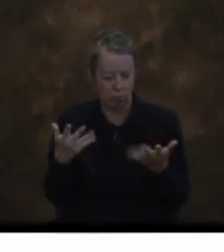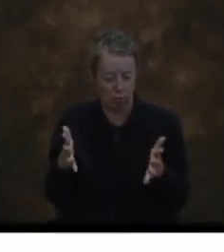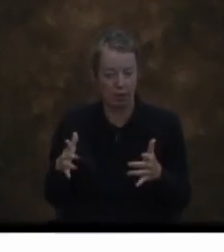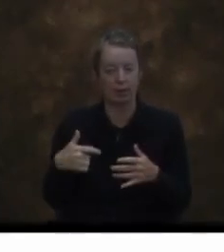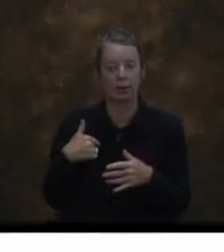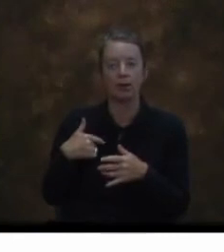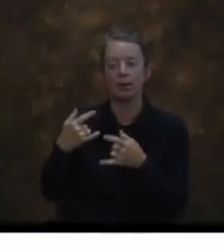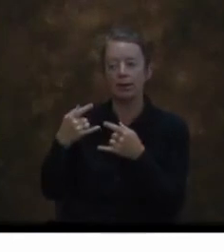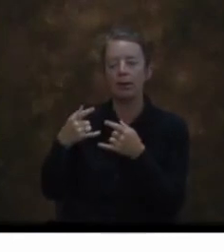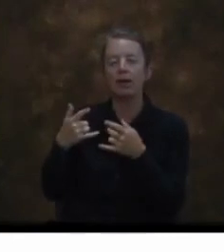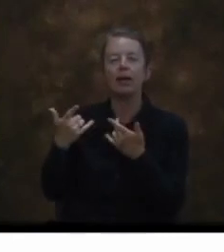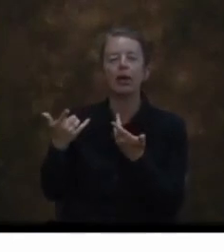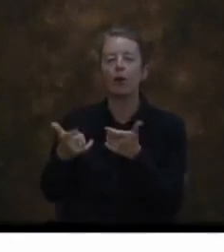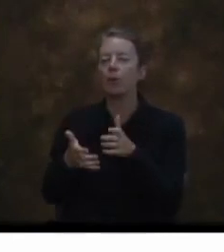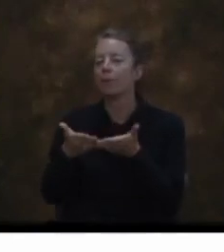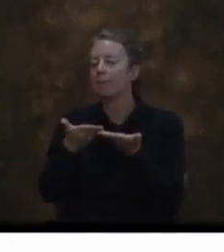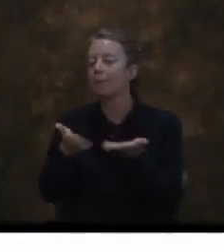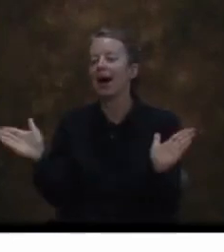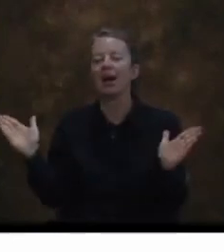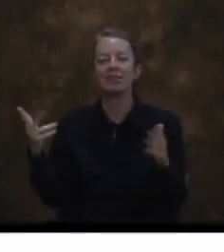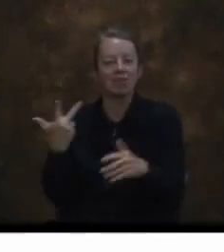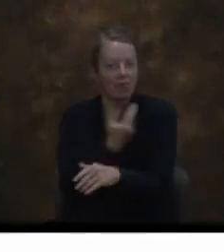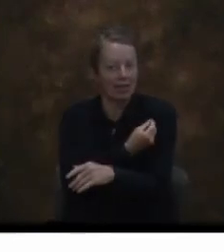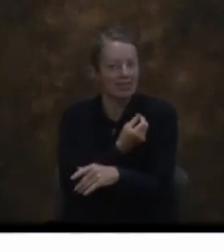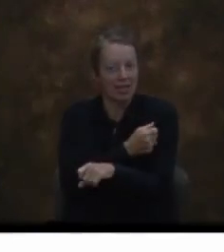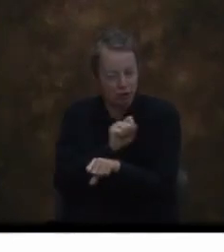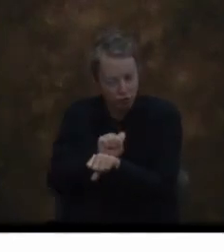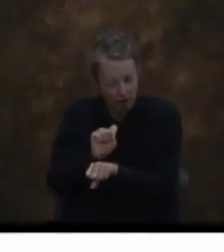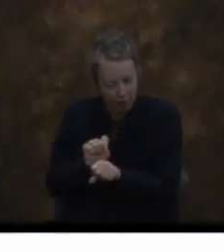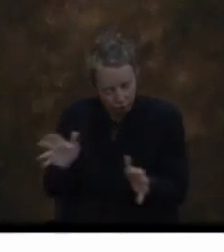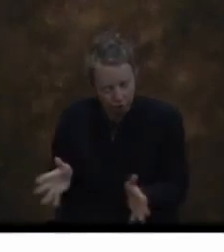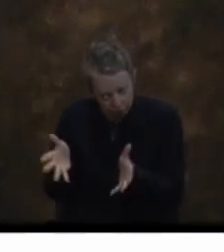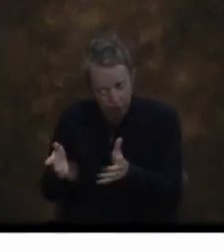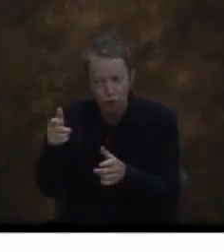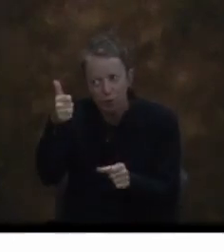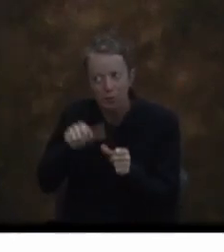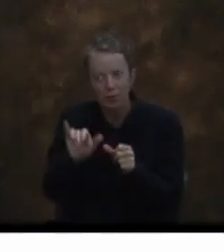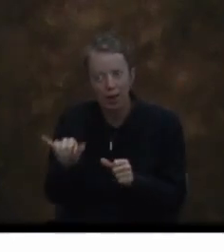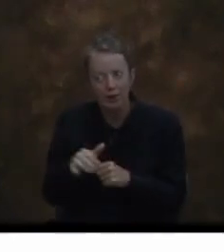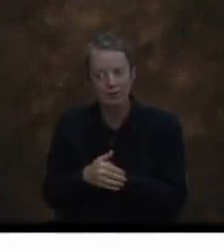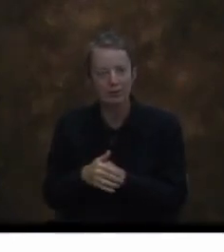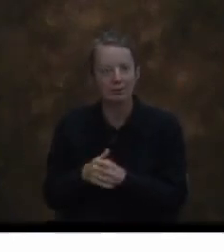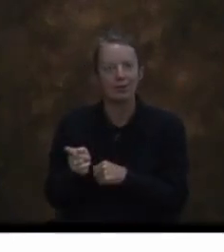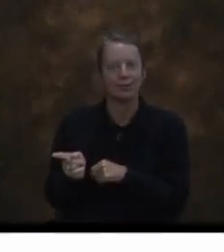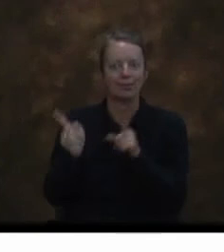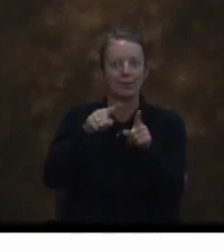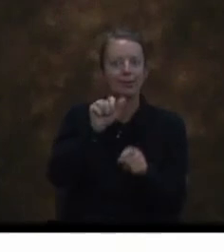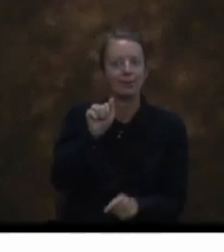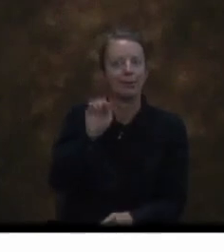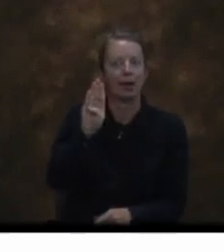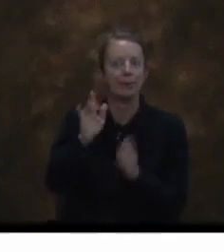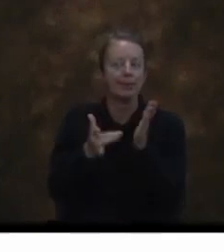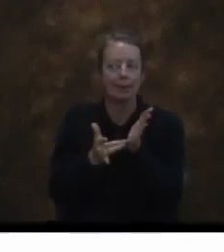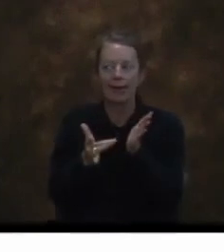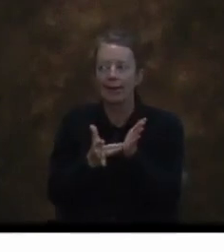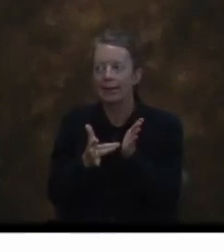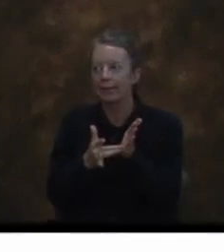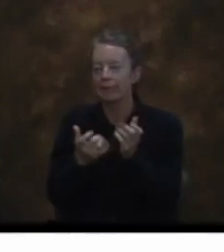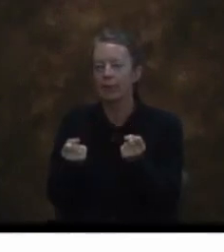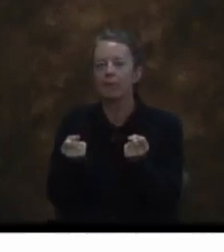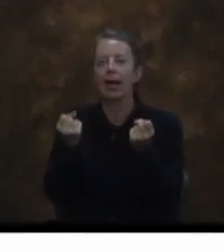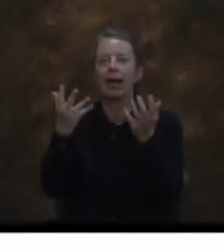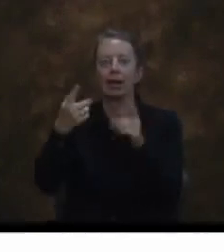mass vaccination efforts for the general population. You all remember that. We were at AB Tech for